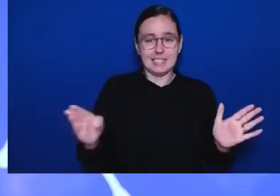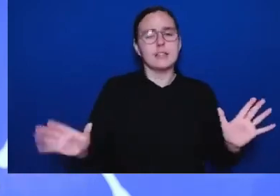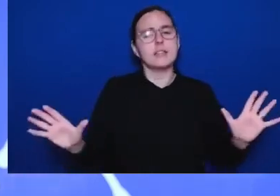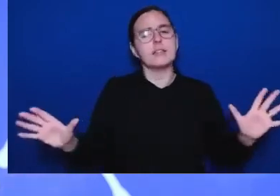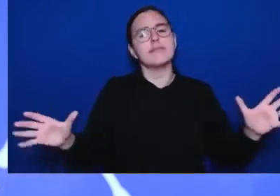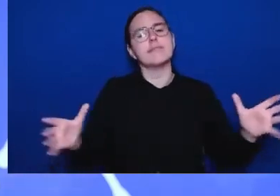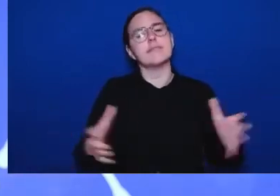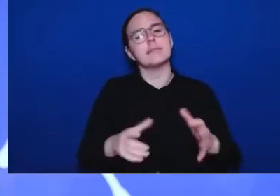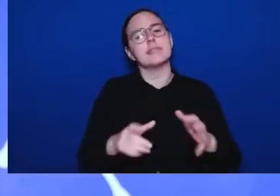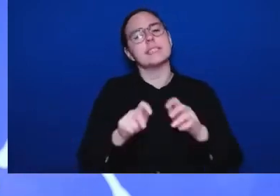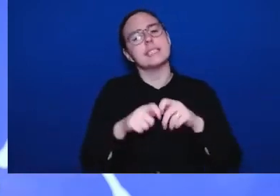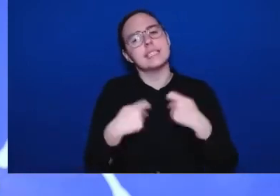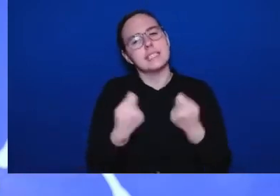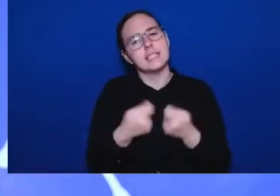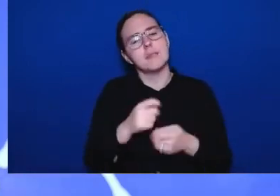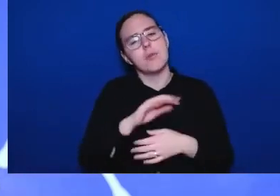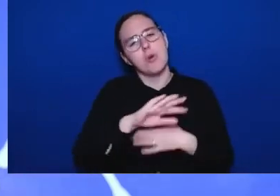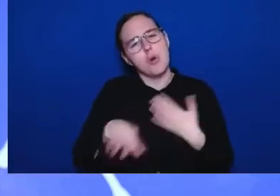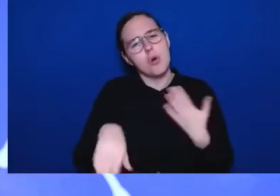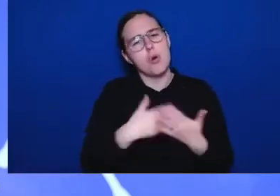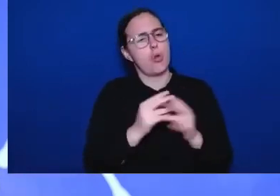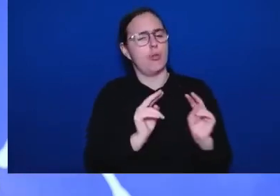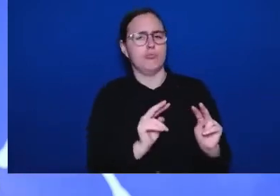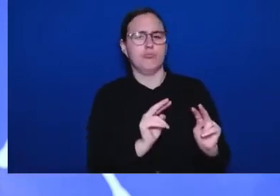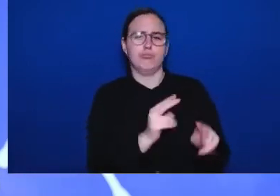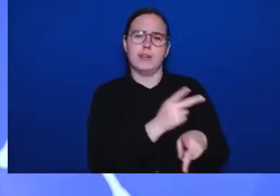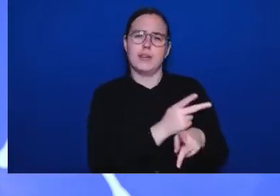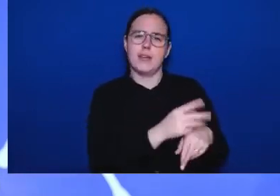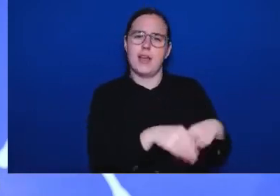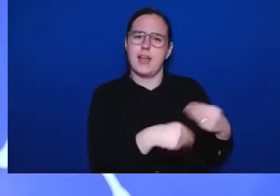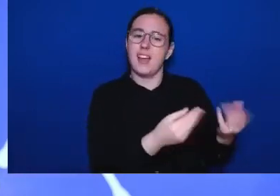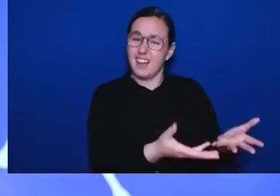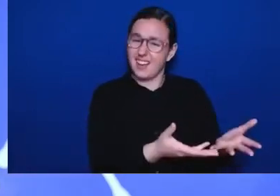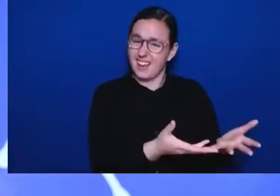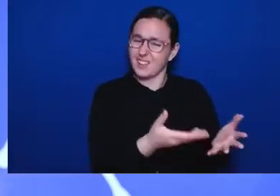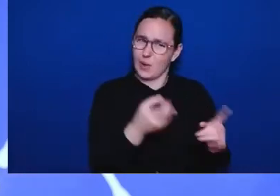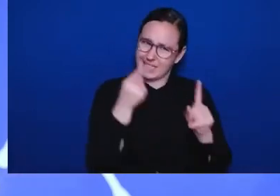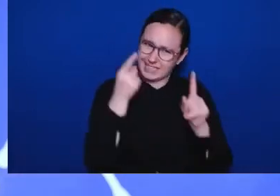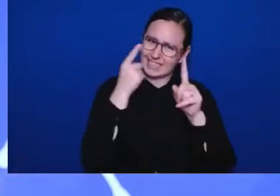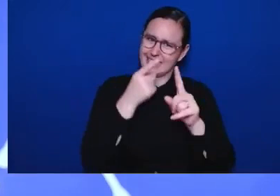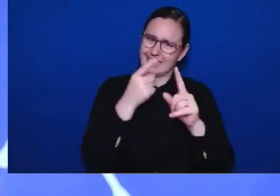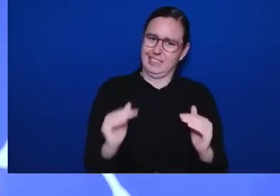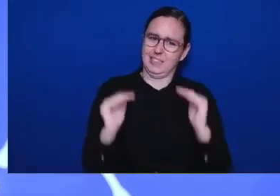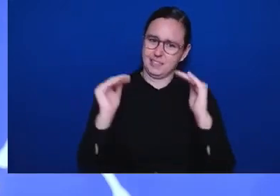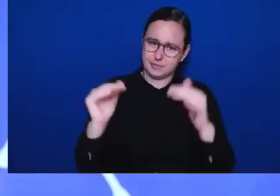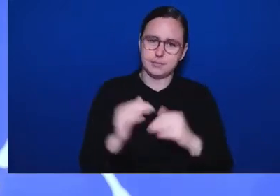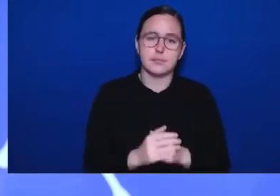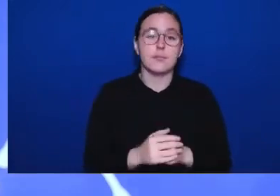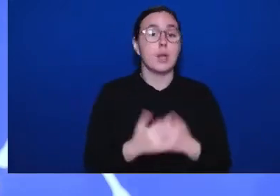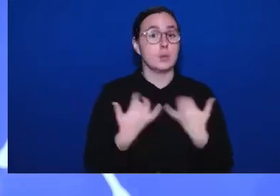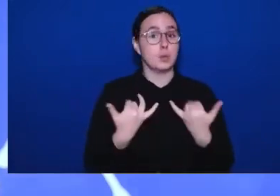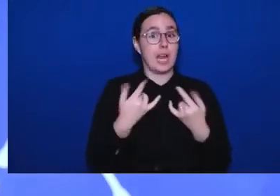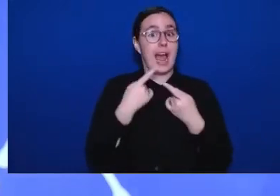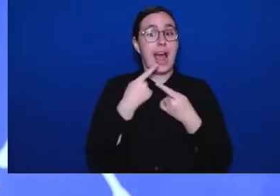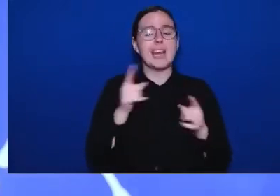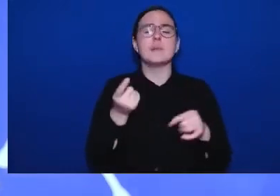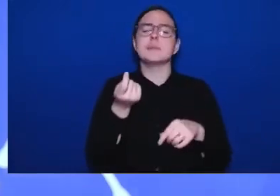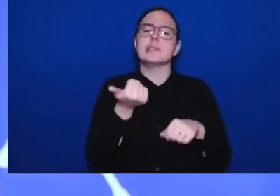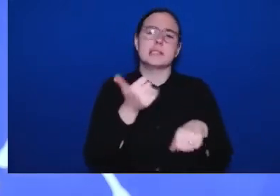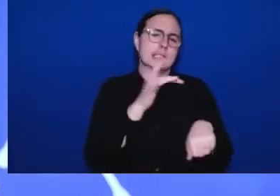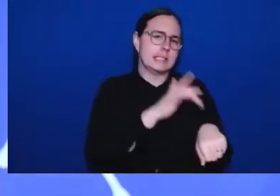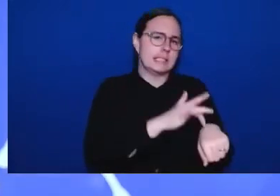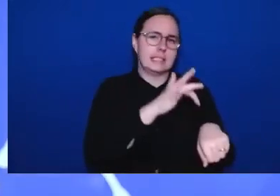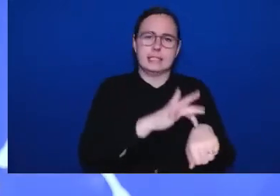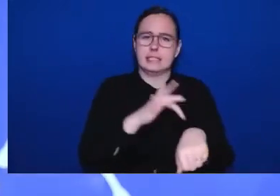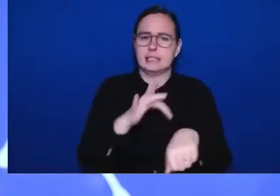out during this announcement the 6 or 7 or 8 major steps we've taken, most notably our agreement with the doctors of BC,